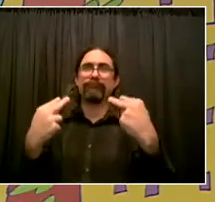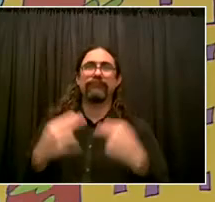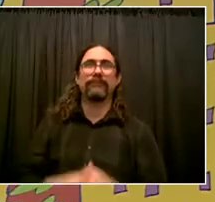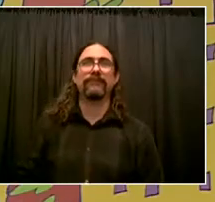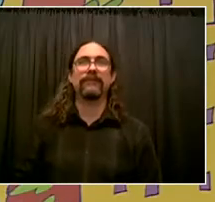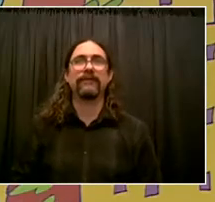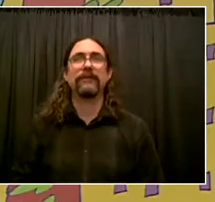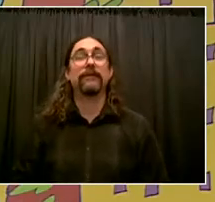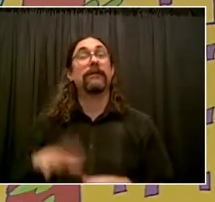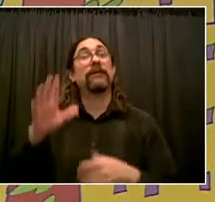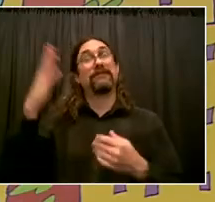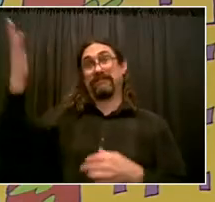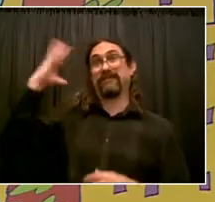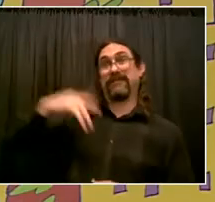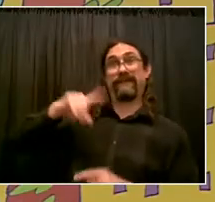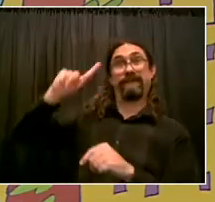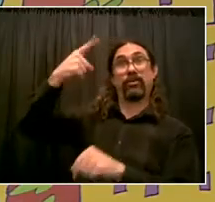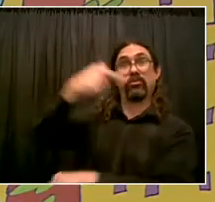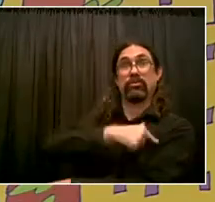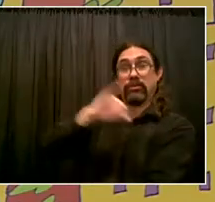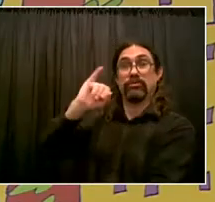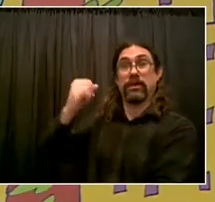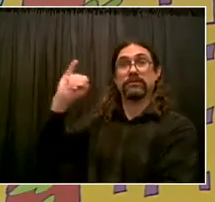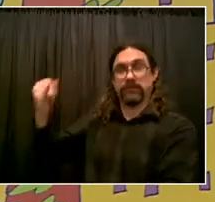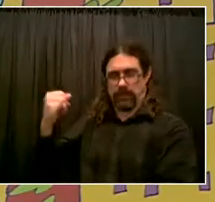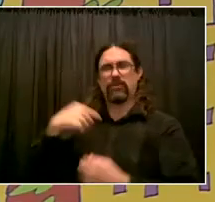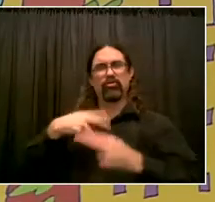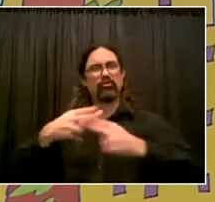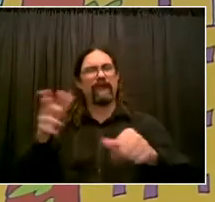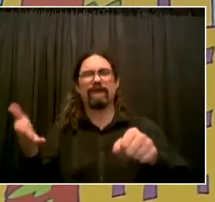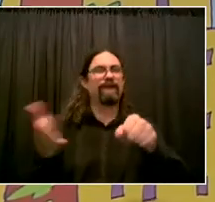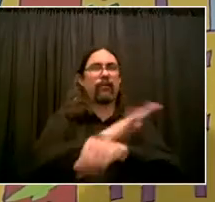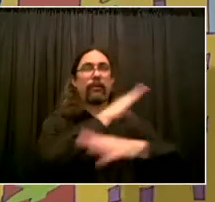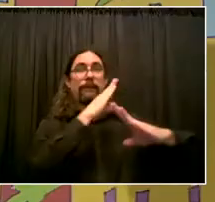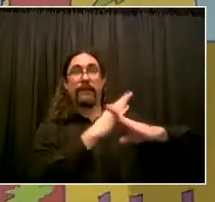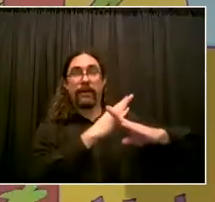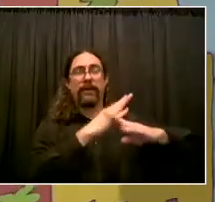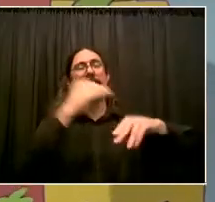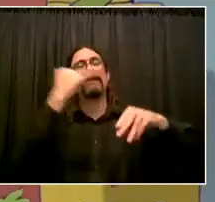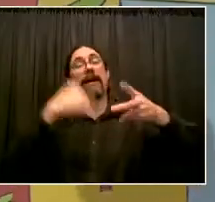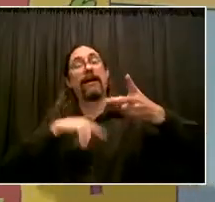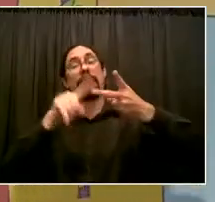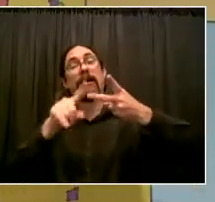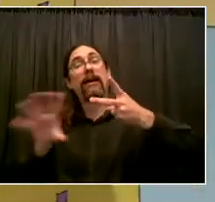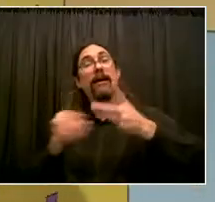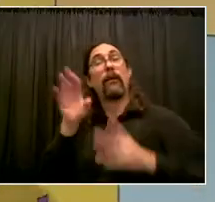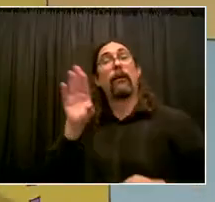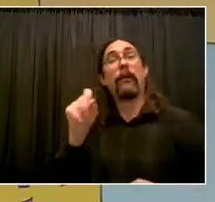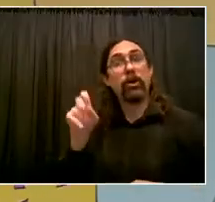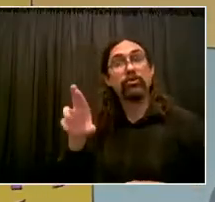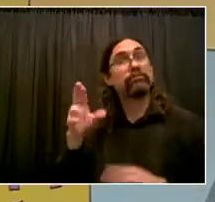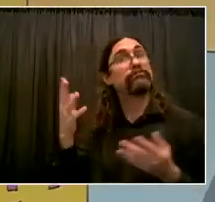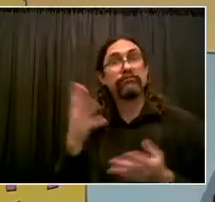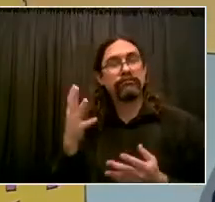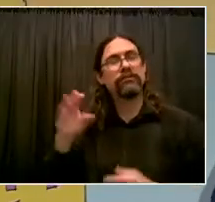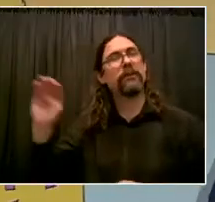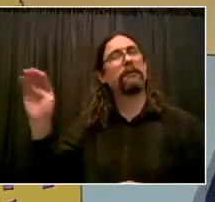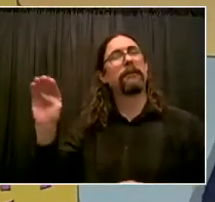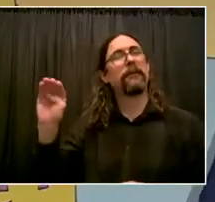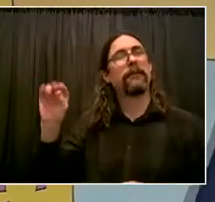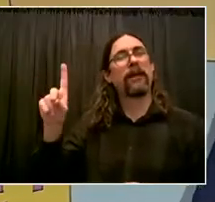research. I'm pulling the sleeve up, as Dave has told me to, very, very high. That's right. Gonna hold it up, Dave.